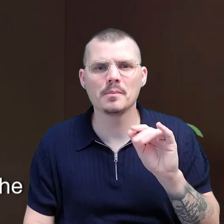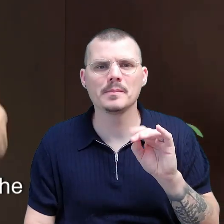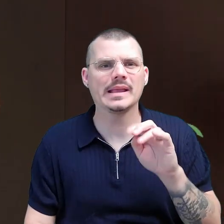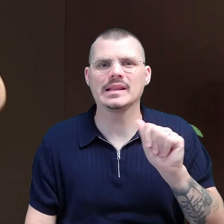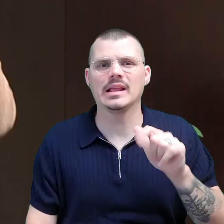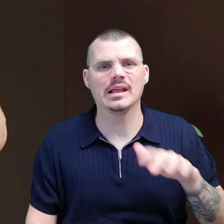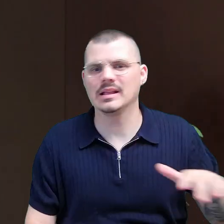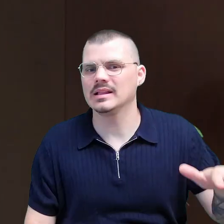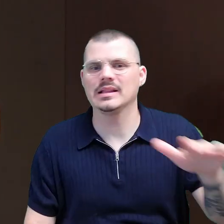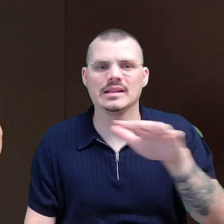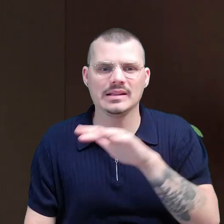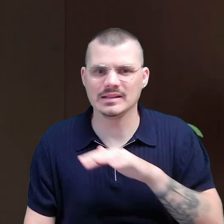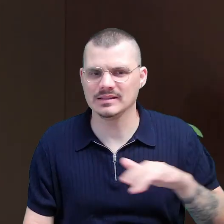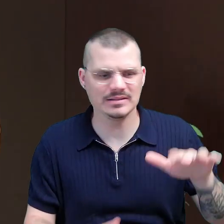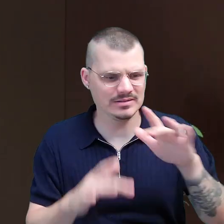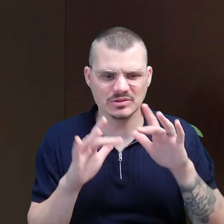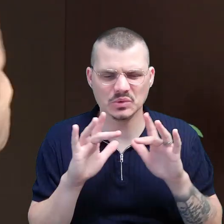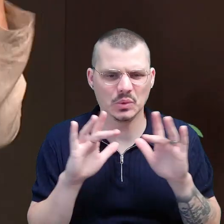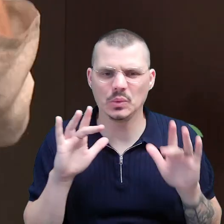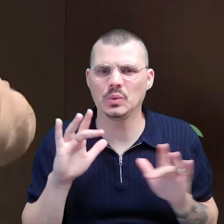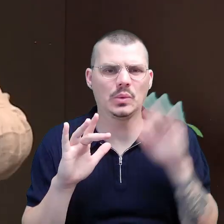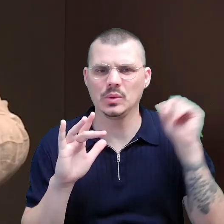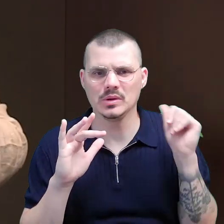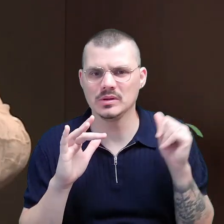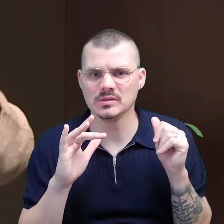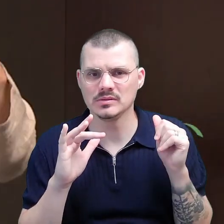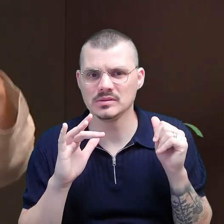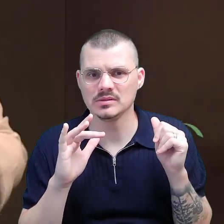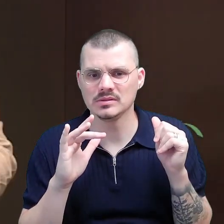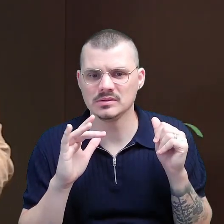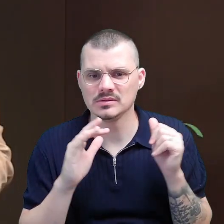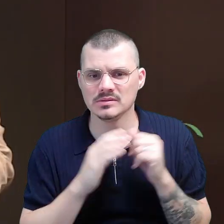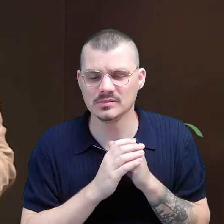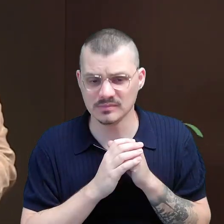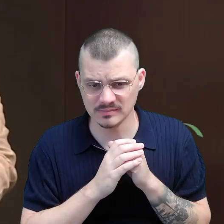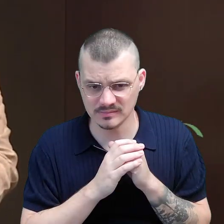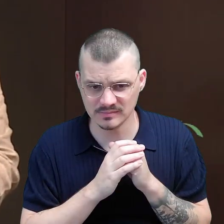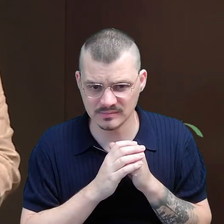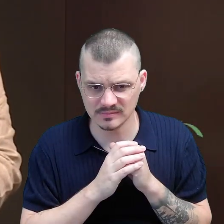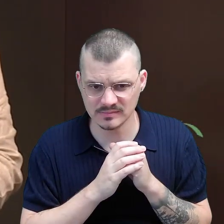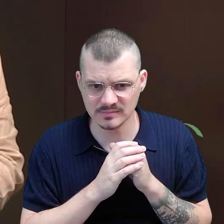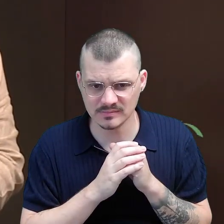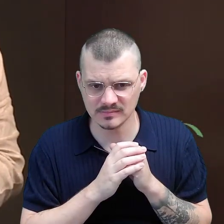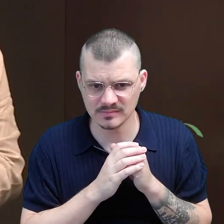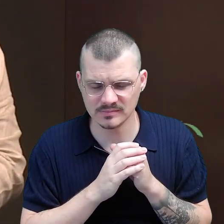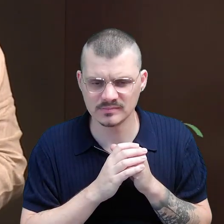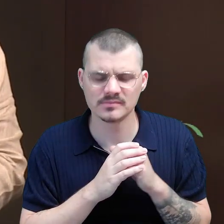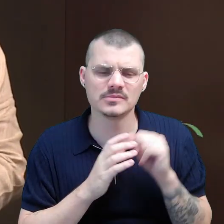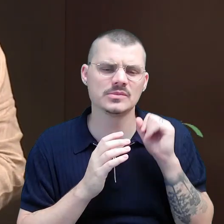left in the entire county, much less inside of D.